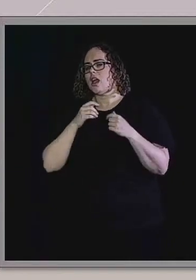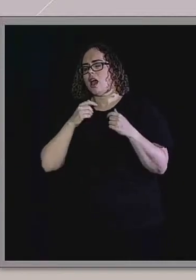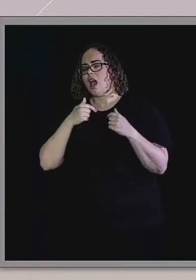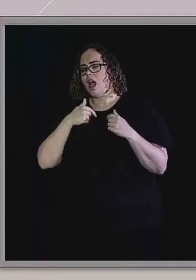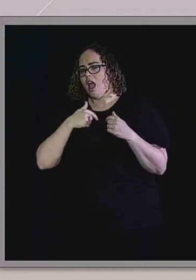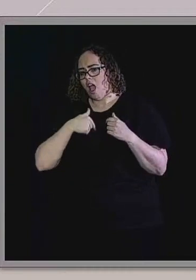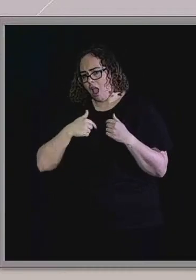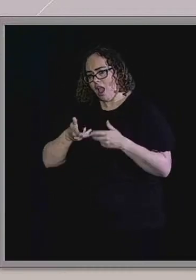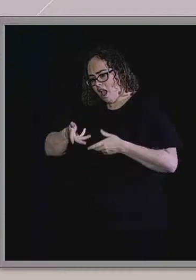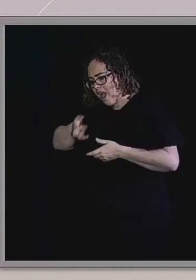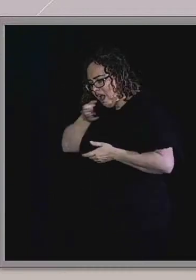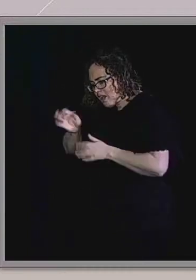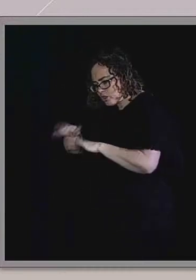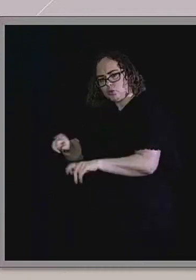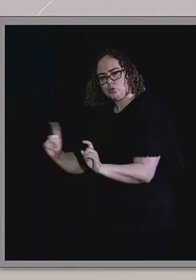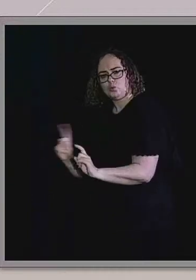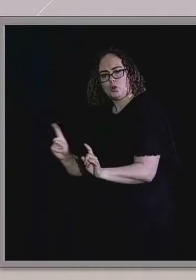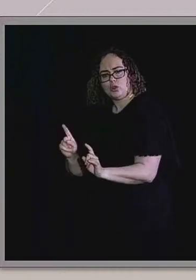go and ask the kids?